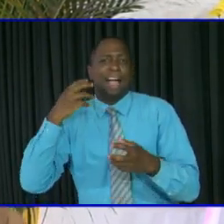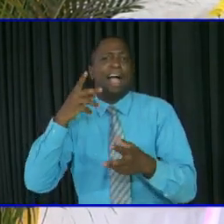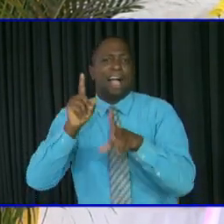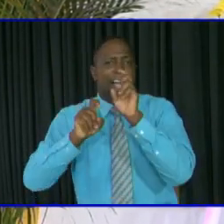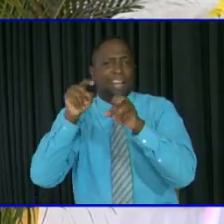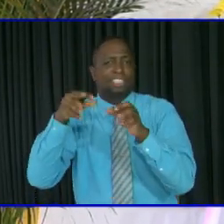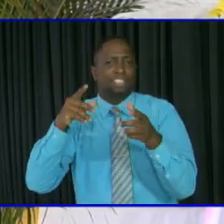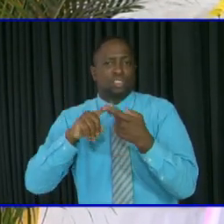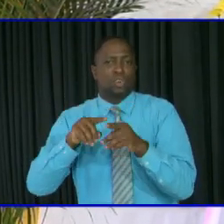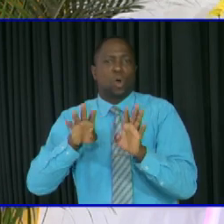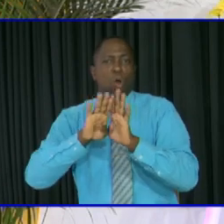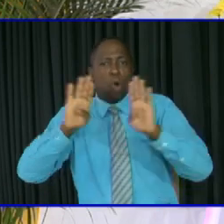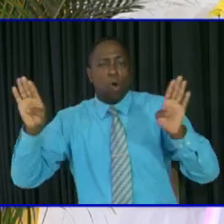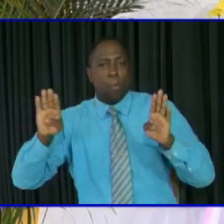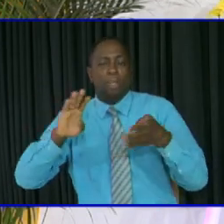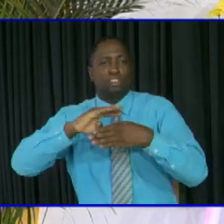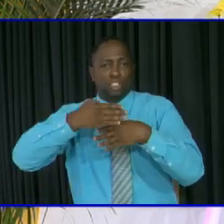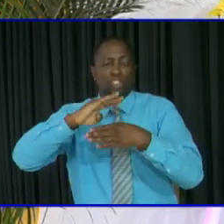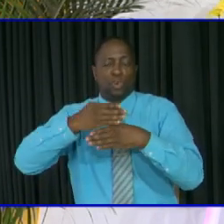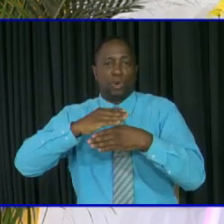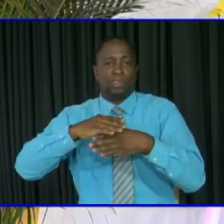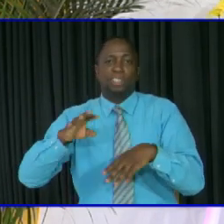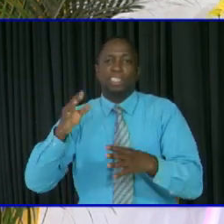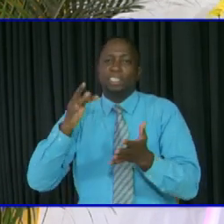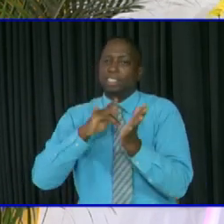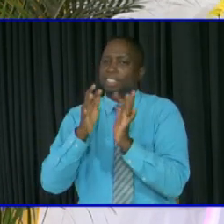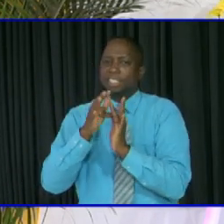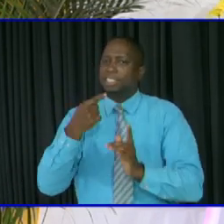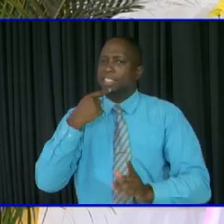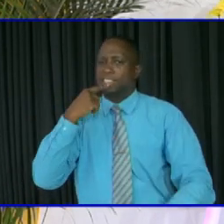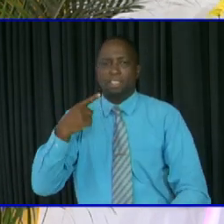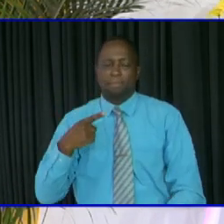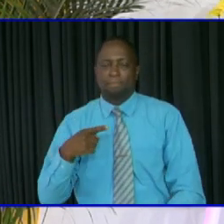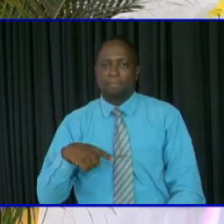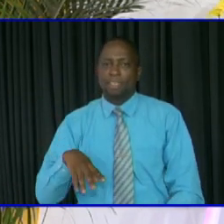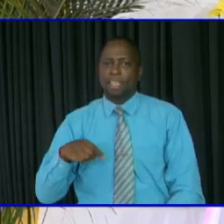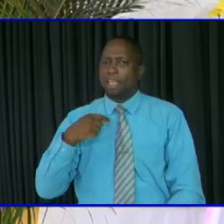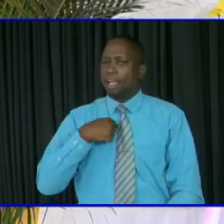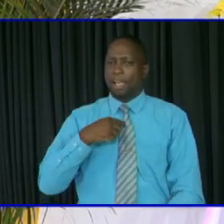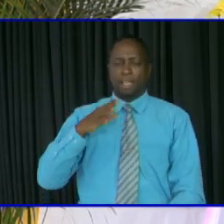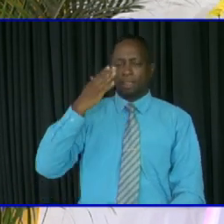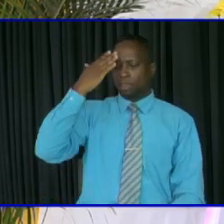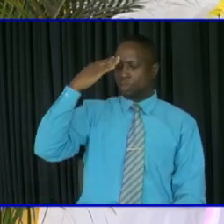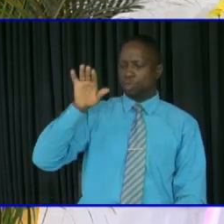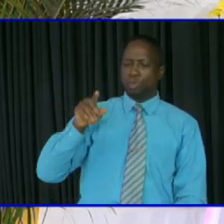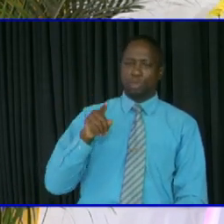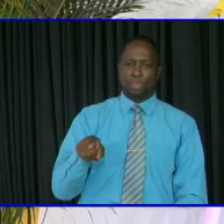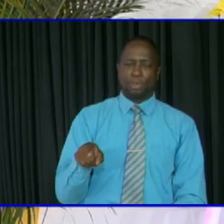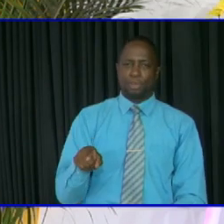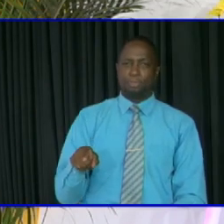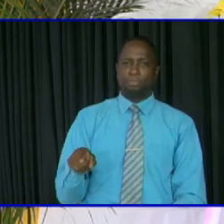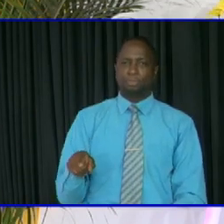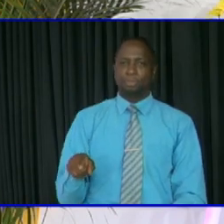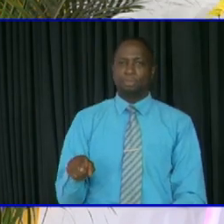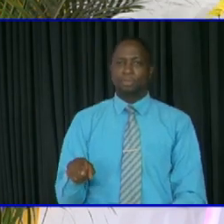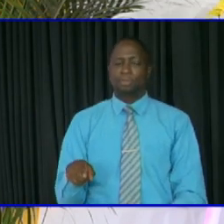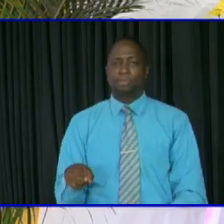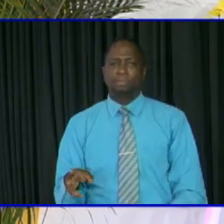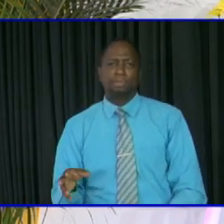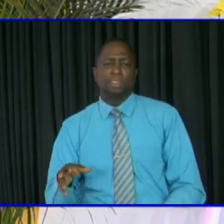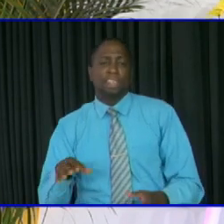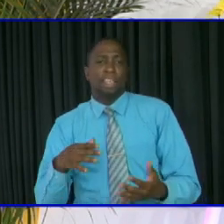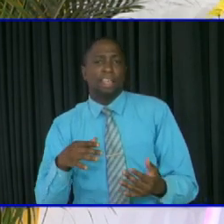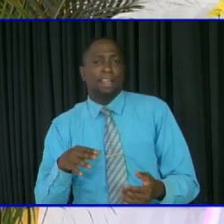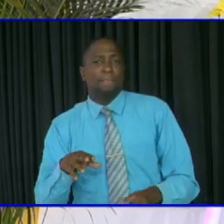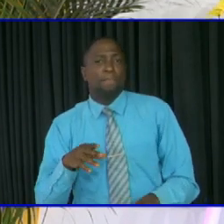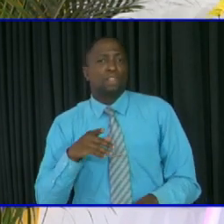who were shut out really had no special commitment with the bride. In